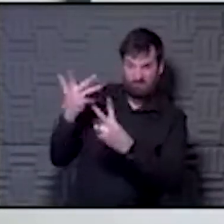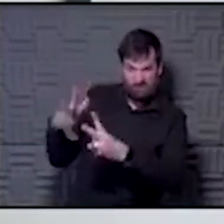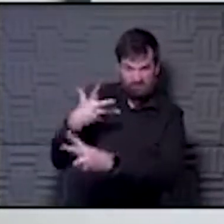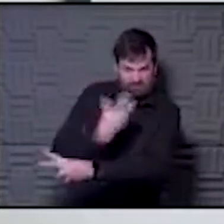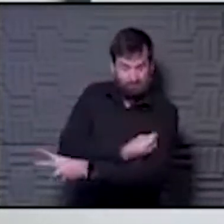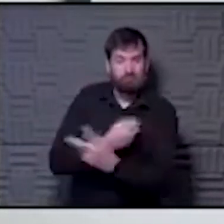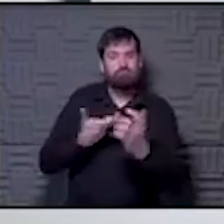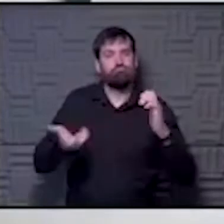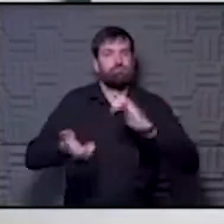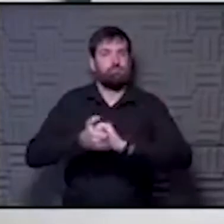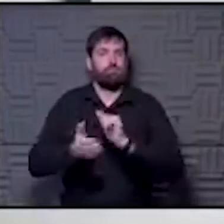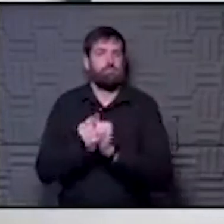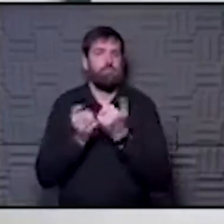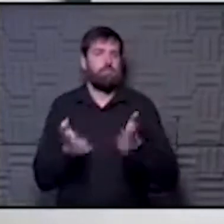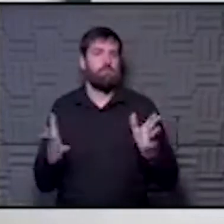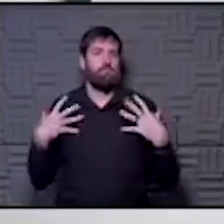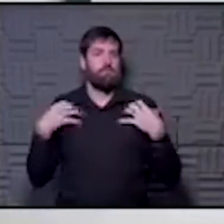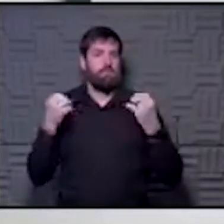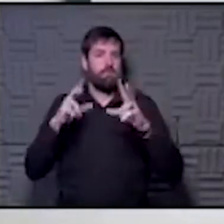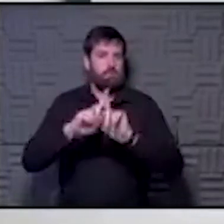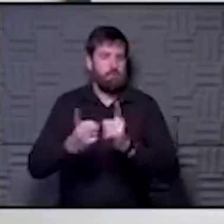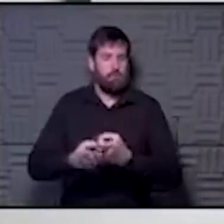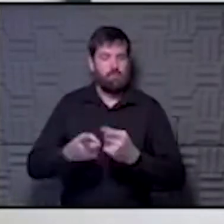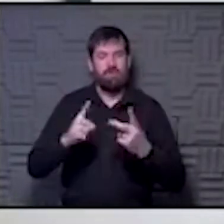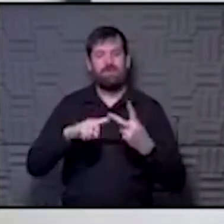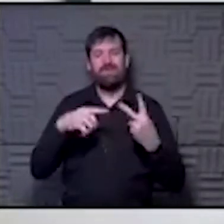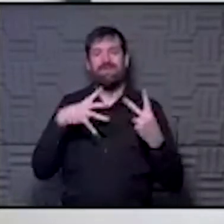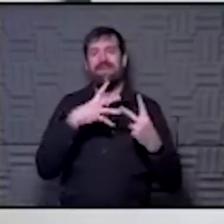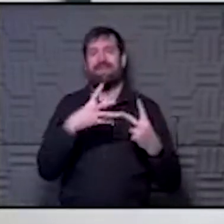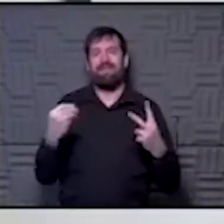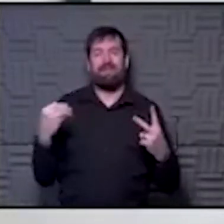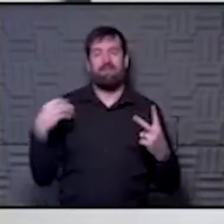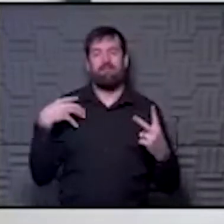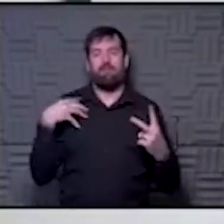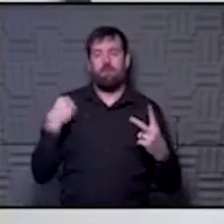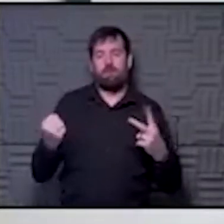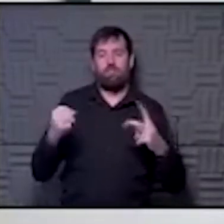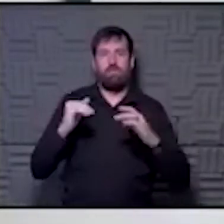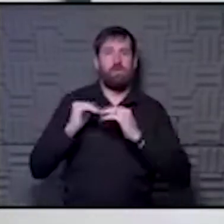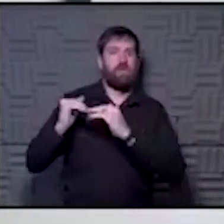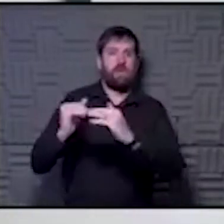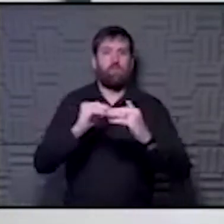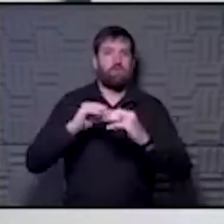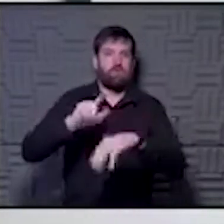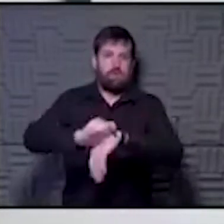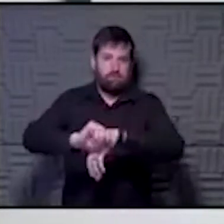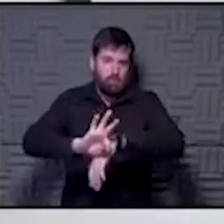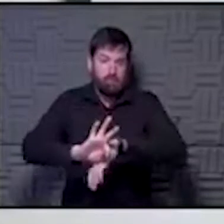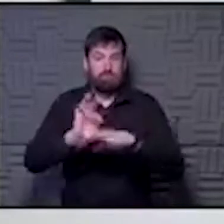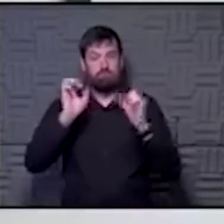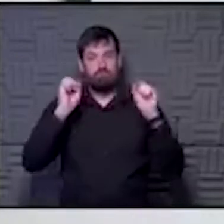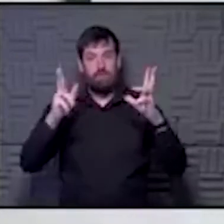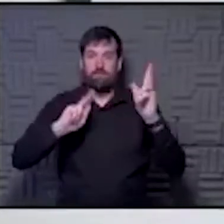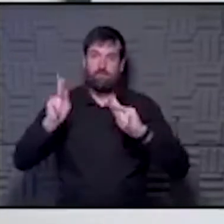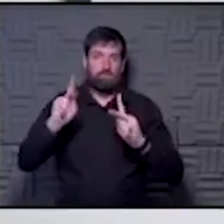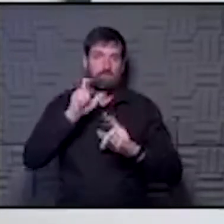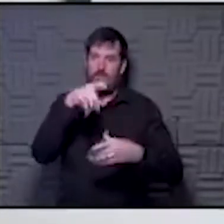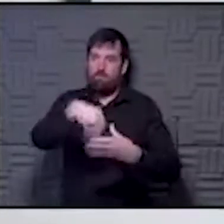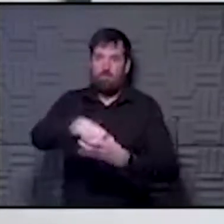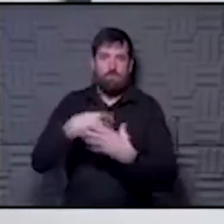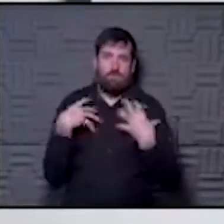closely with the Public Health Department and the Health Equity Task Force, which has a lot of community leaders that aren't healthcare related participating in